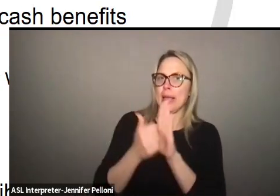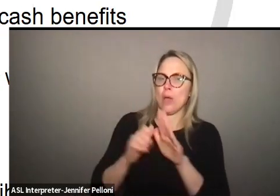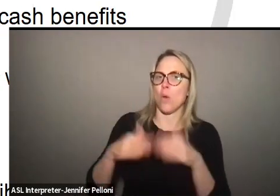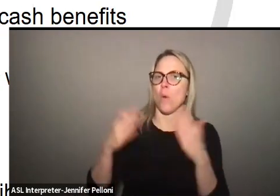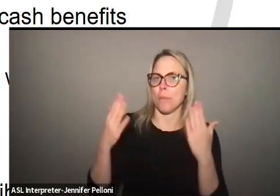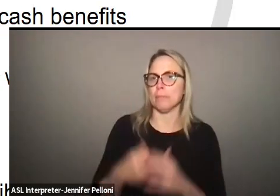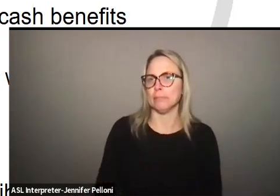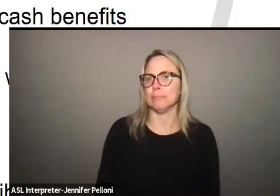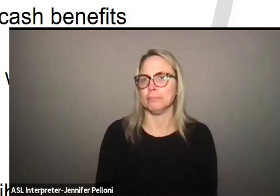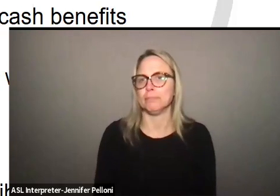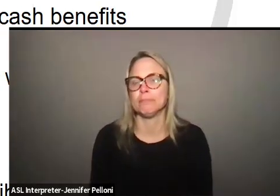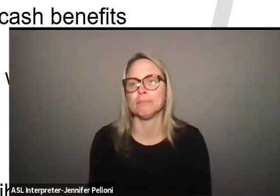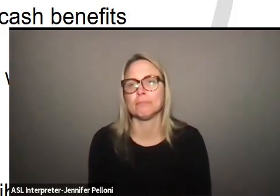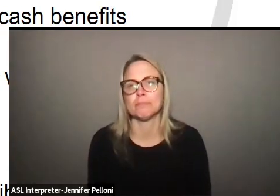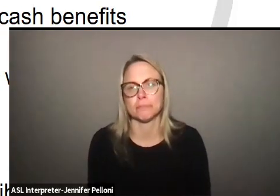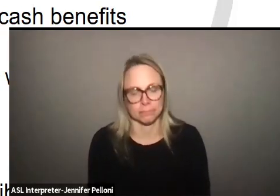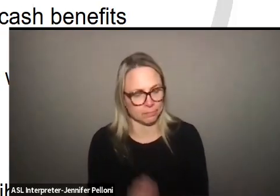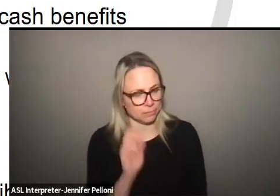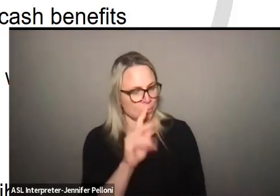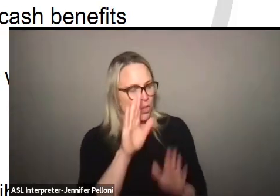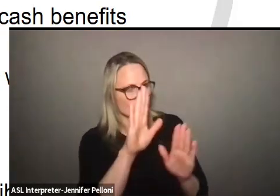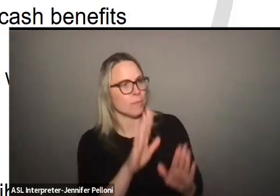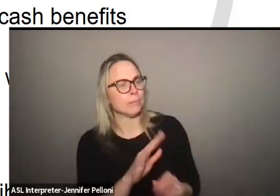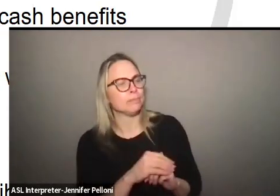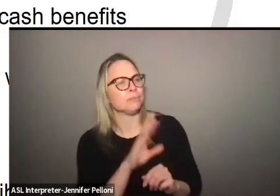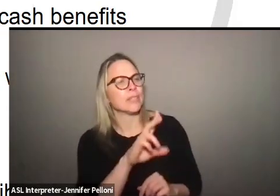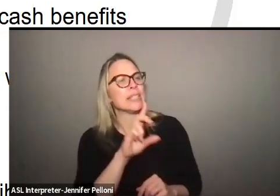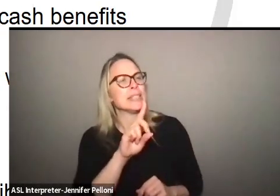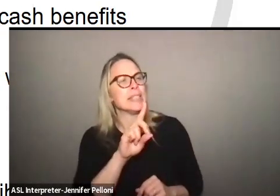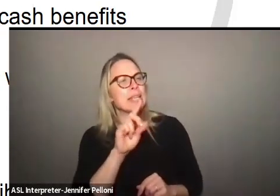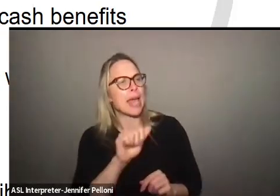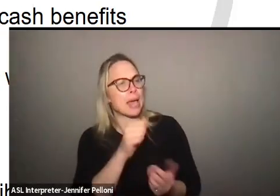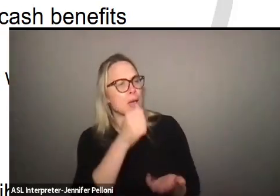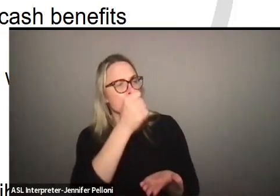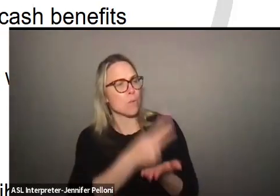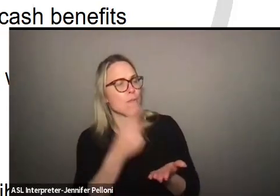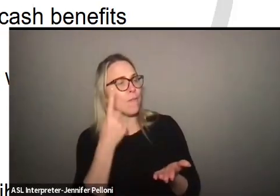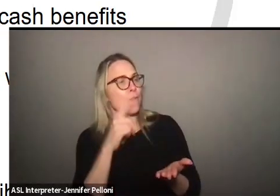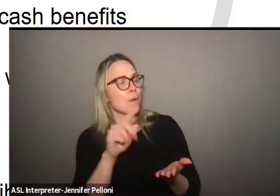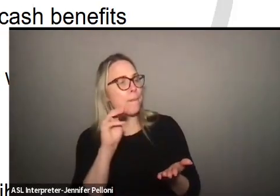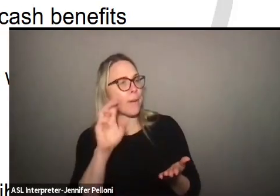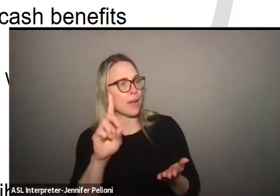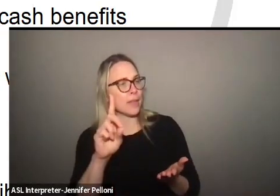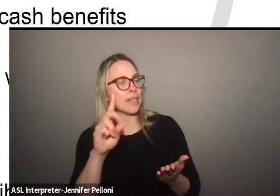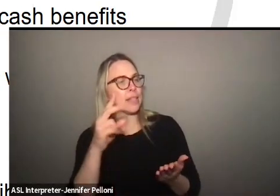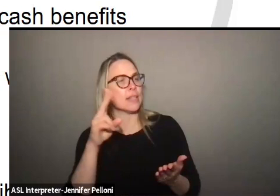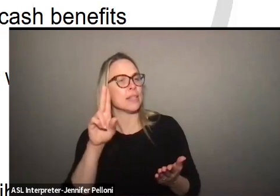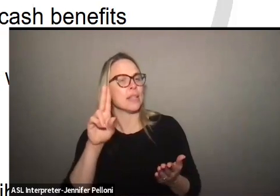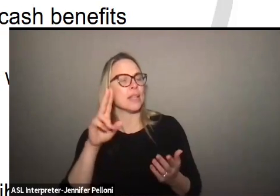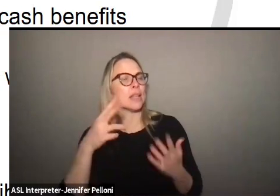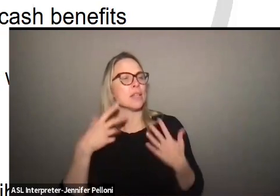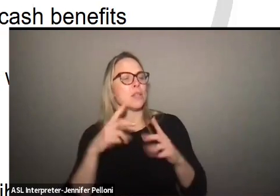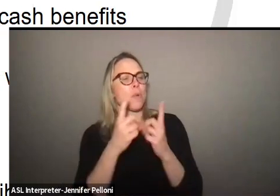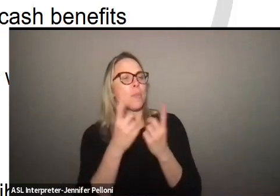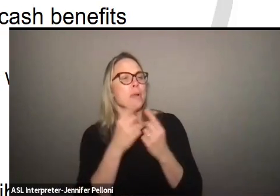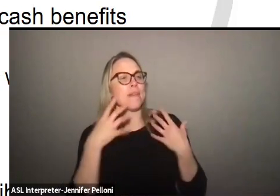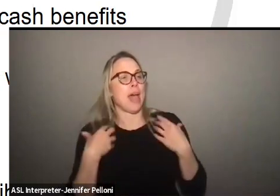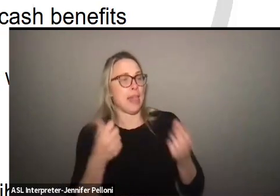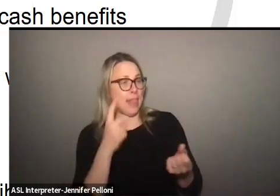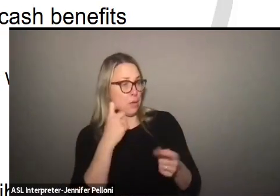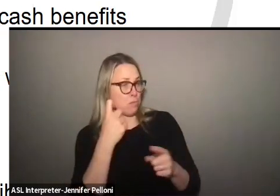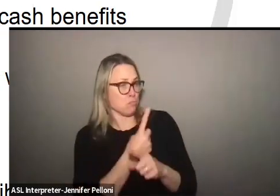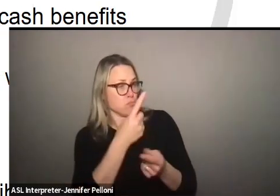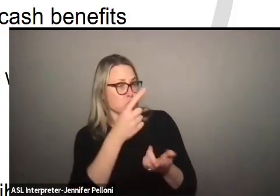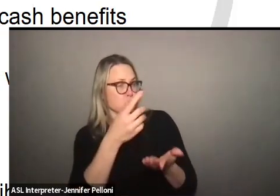it. Okay, great. Is DDA approval for Maryland Department of Health considered as a proper documentation